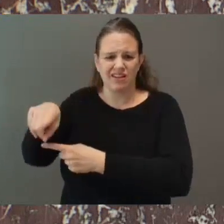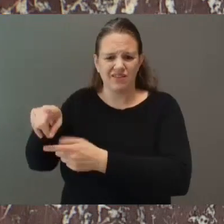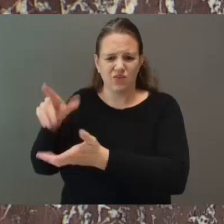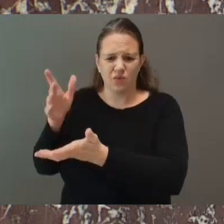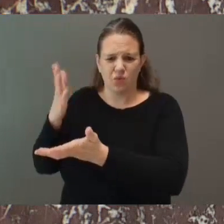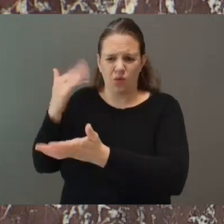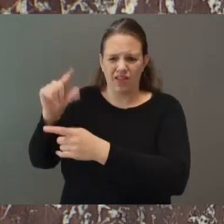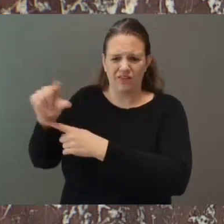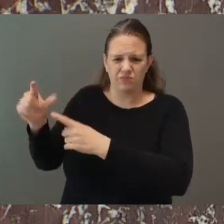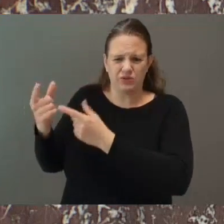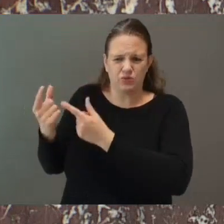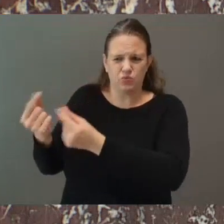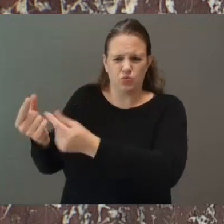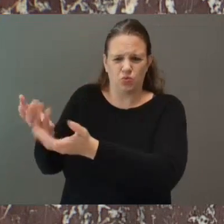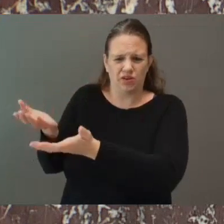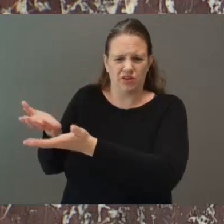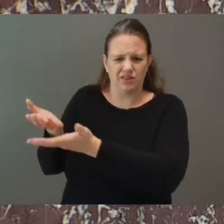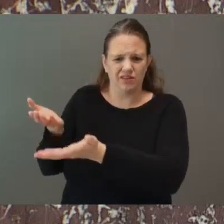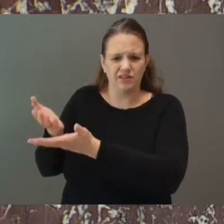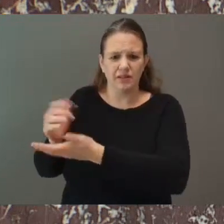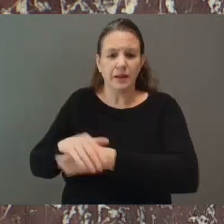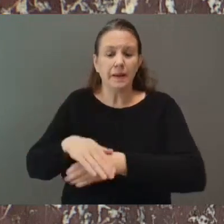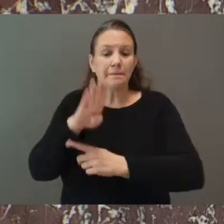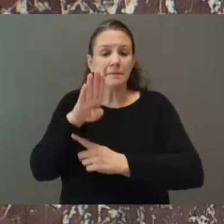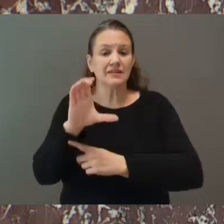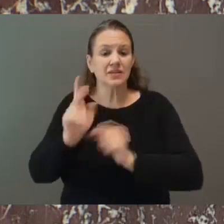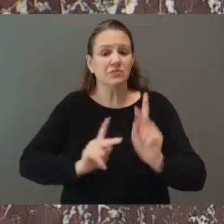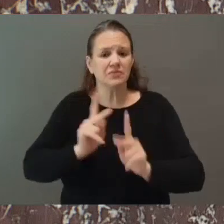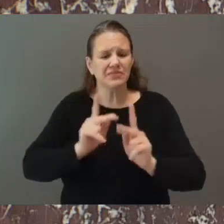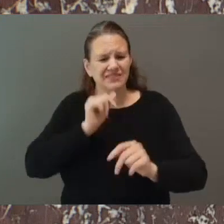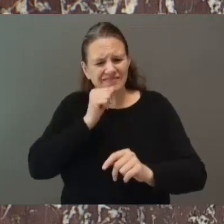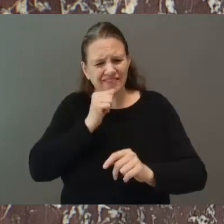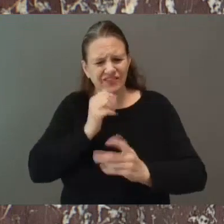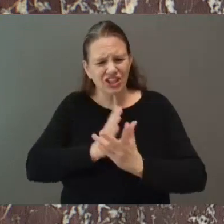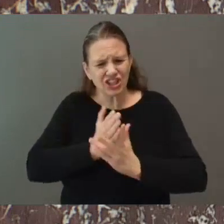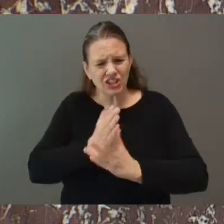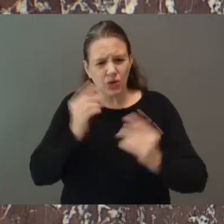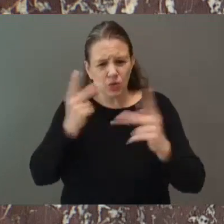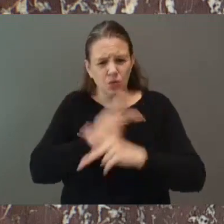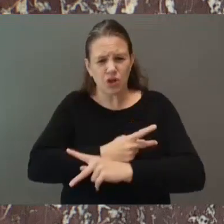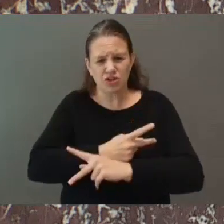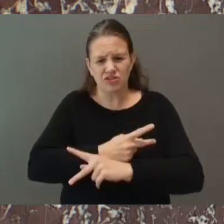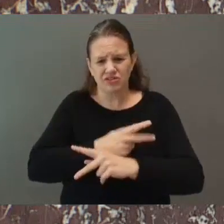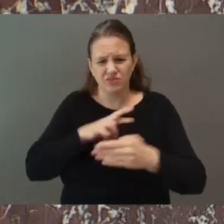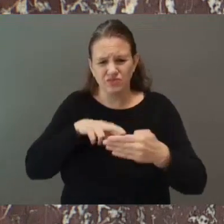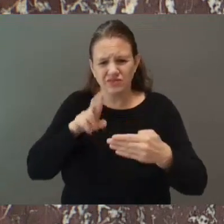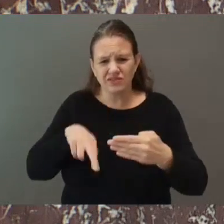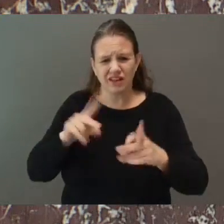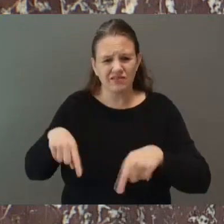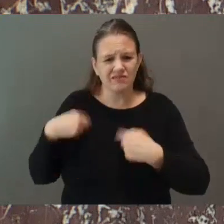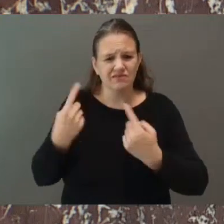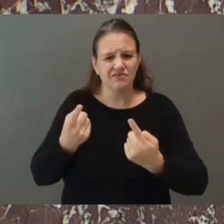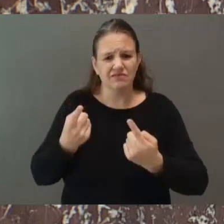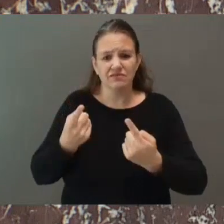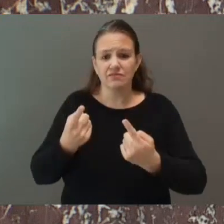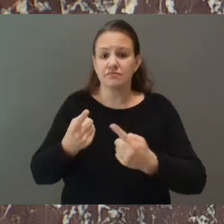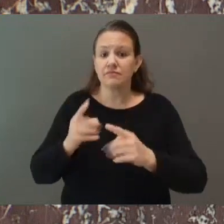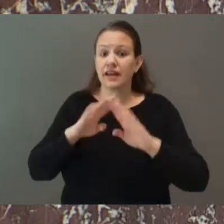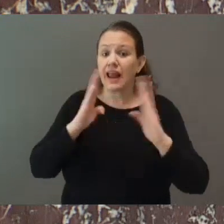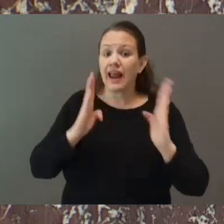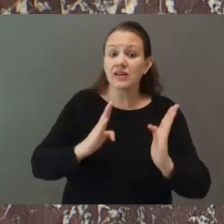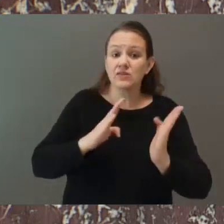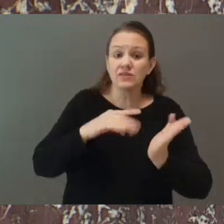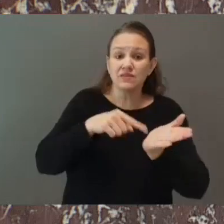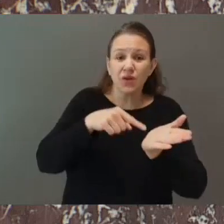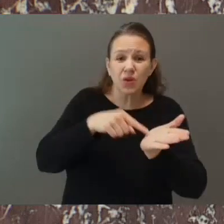suffer the worst results ever. Under this government's watch, housing affordability is worst in North America. Grocery